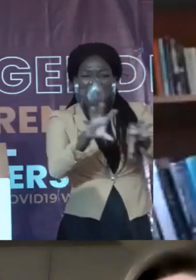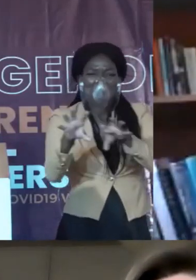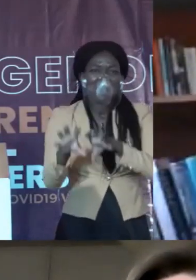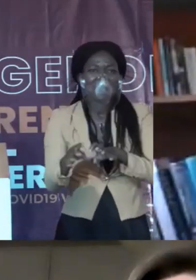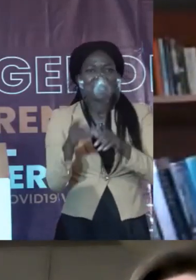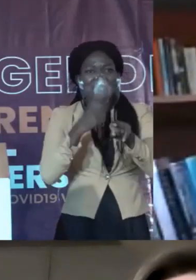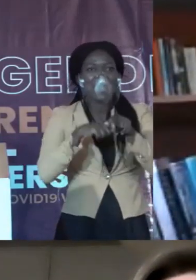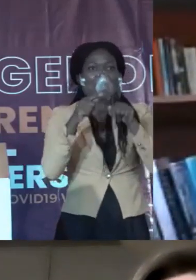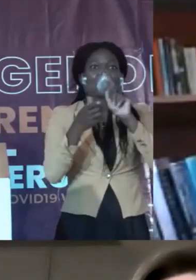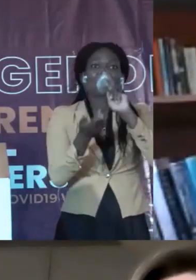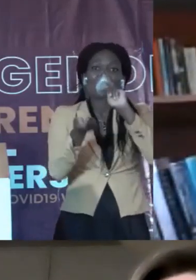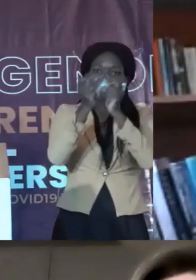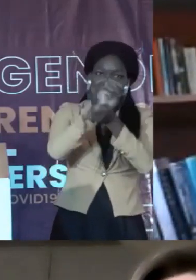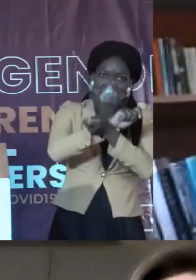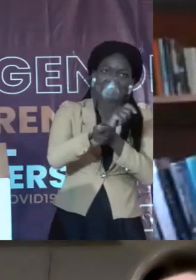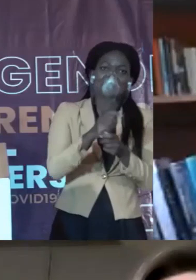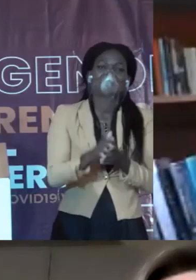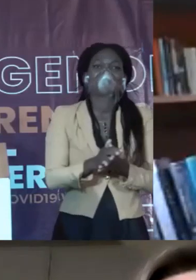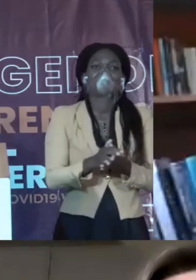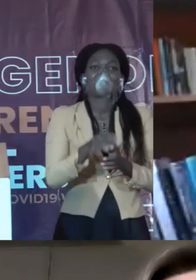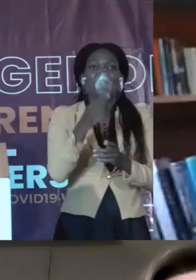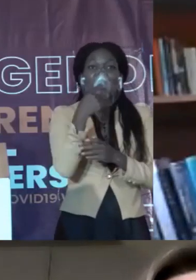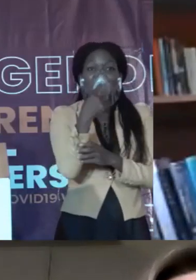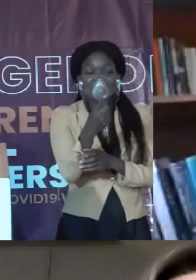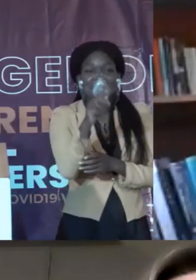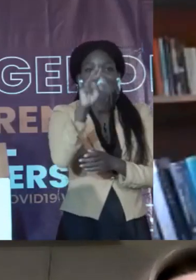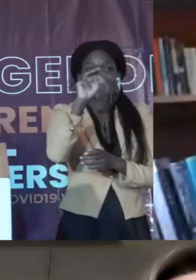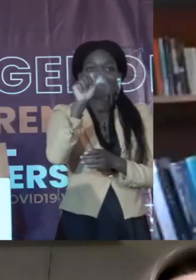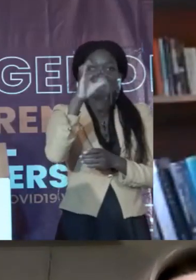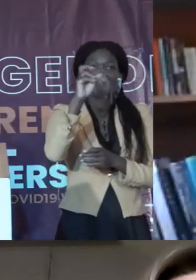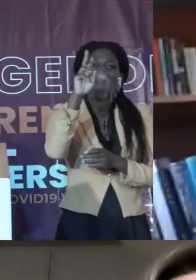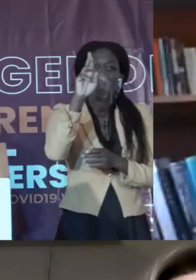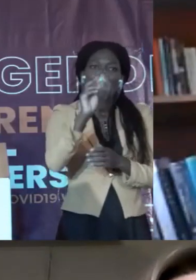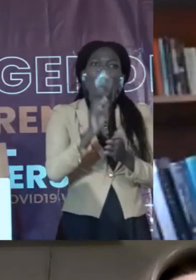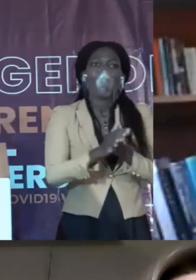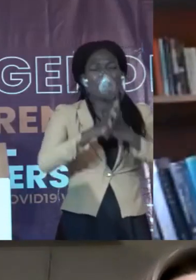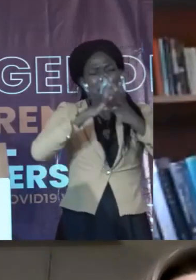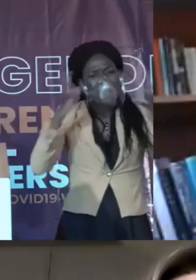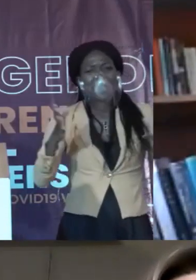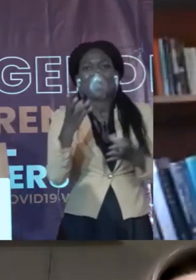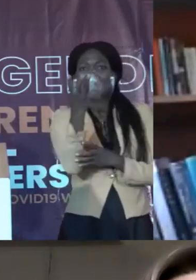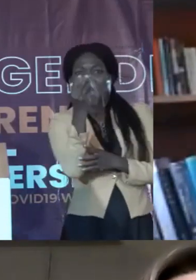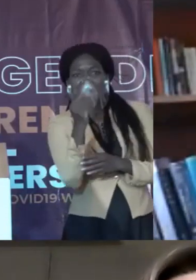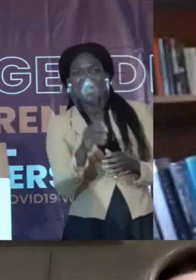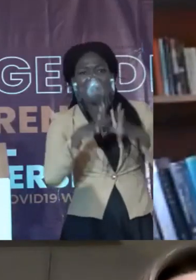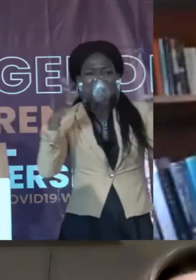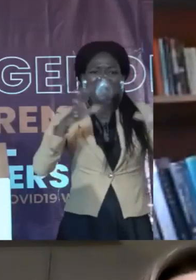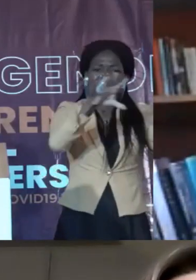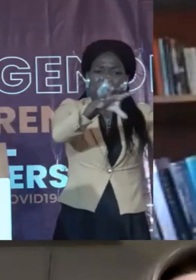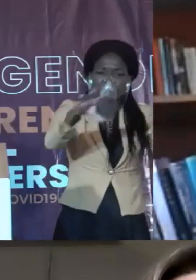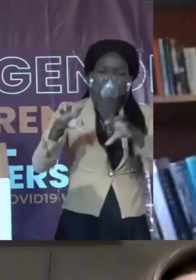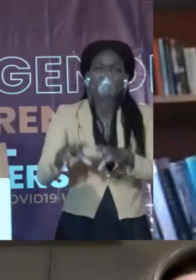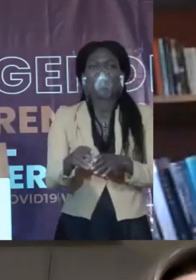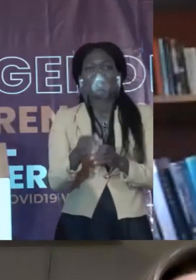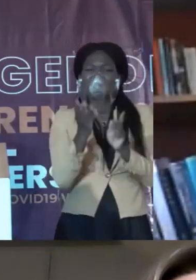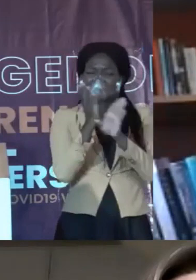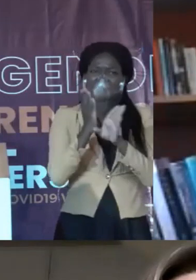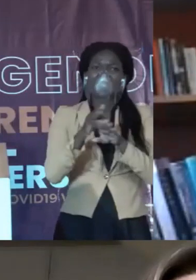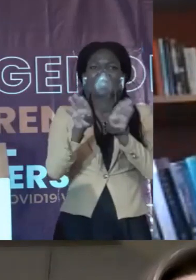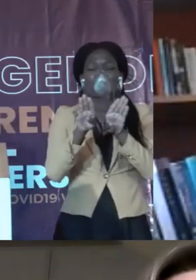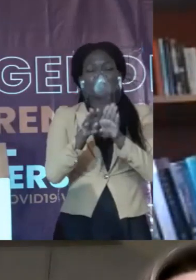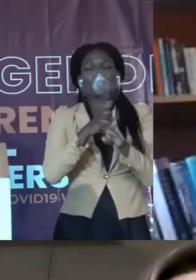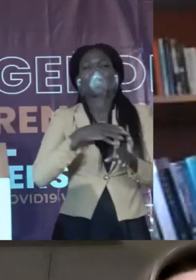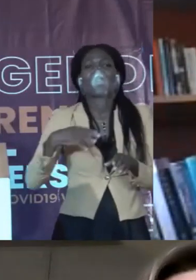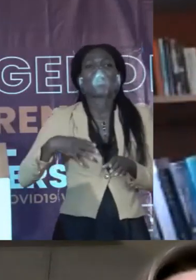about macro level. How do women fit into that? I think also another interesting thing that you are bringing is the issue of the private